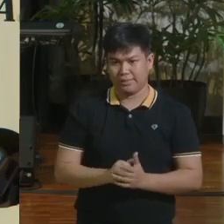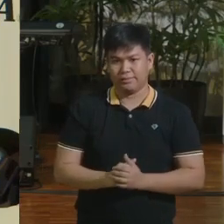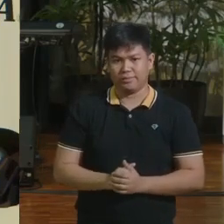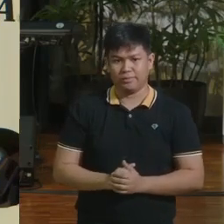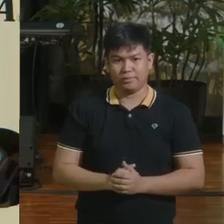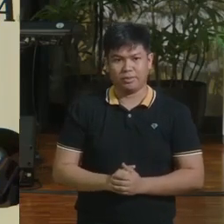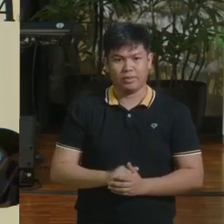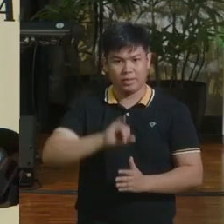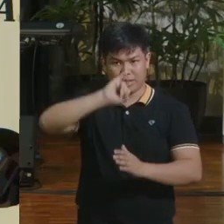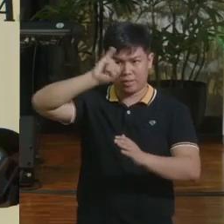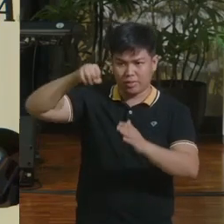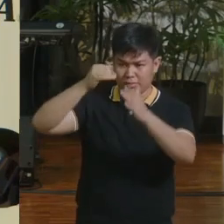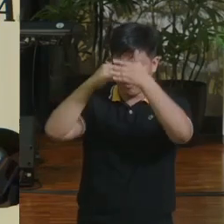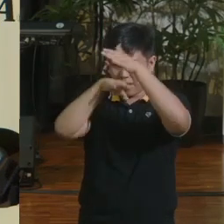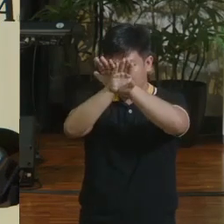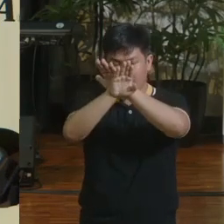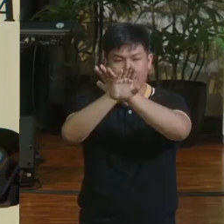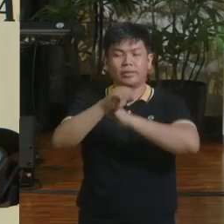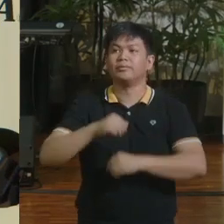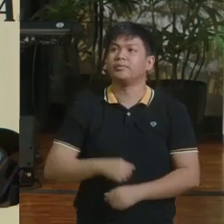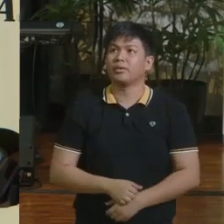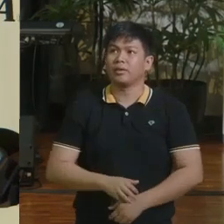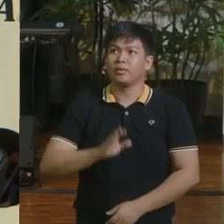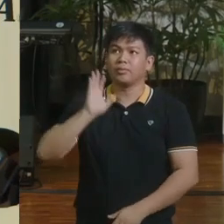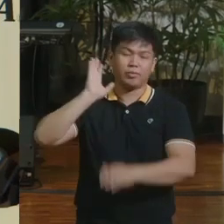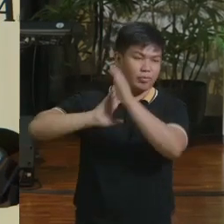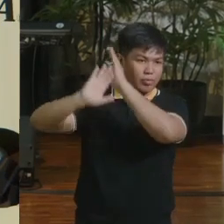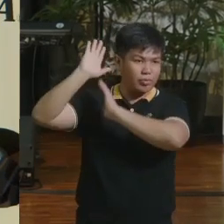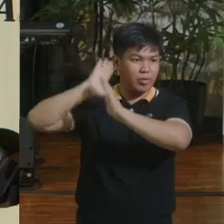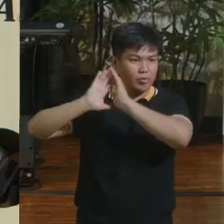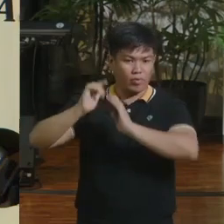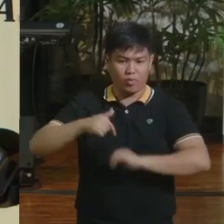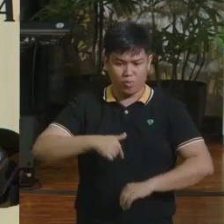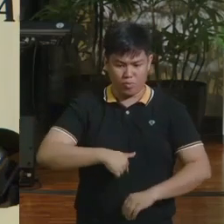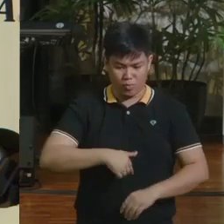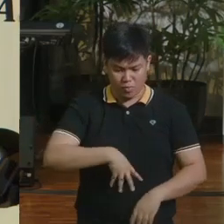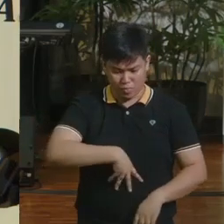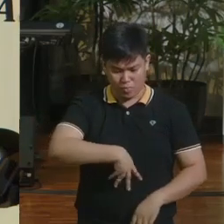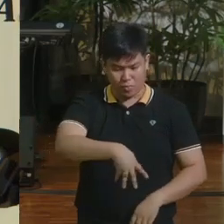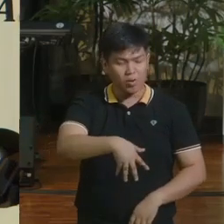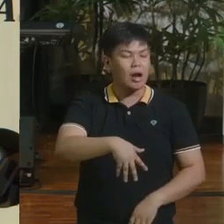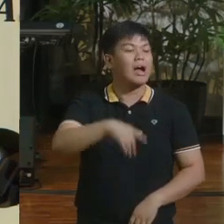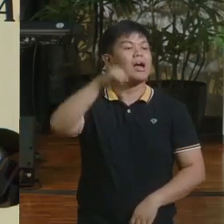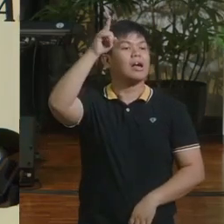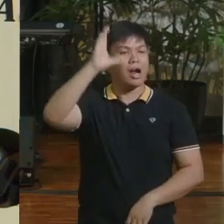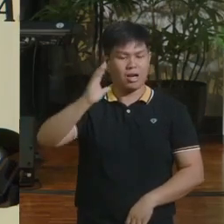Si Jeremiah 1:5, before I formed you in the womb, I knew you.